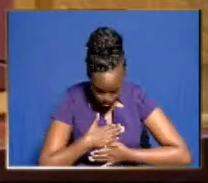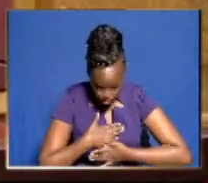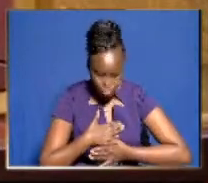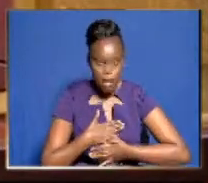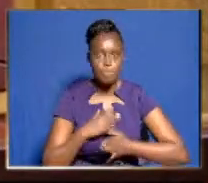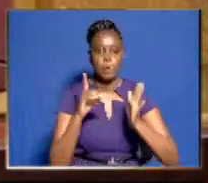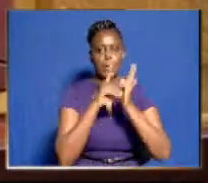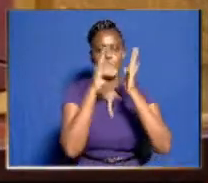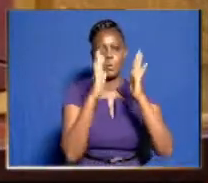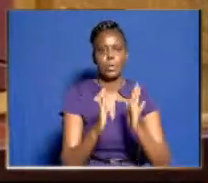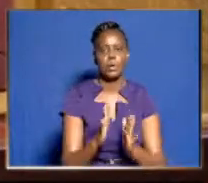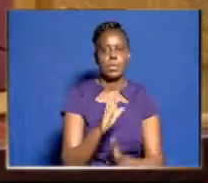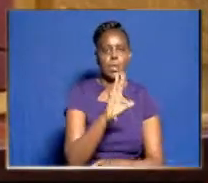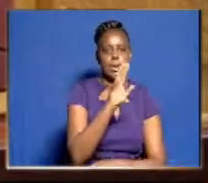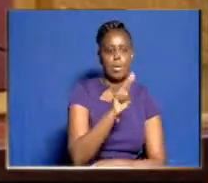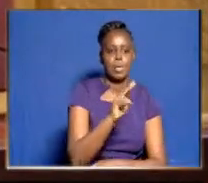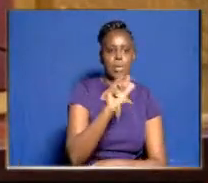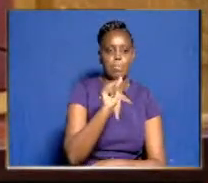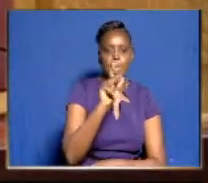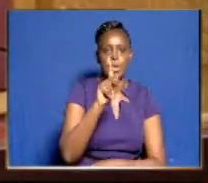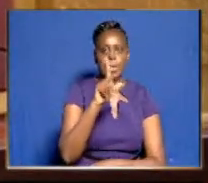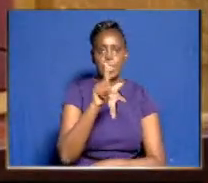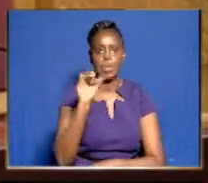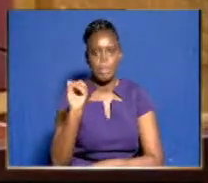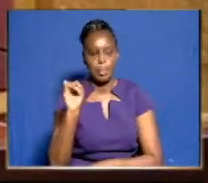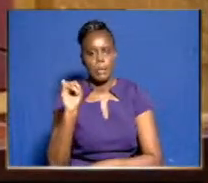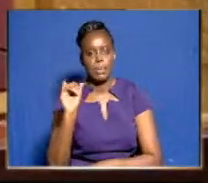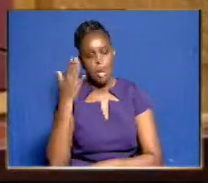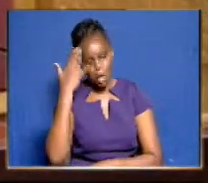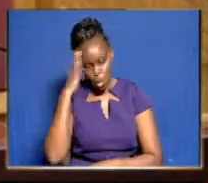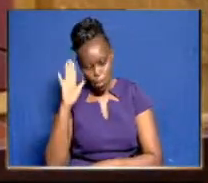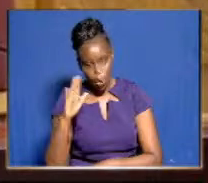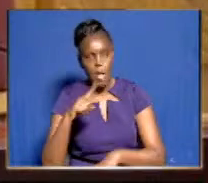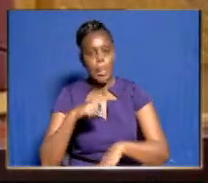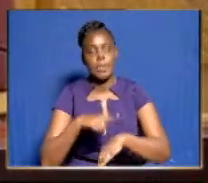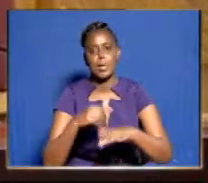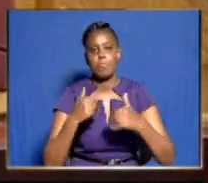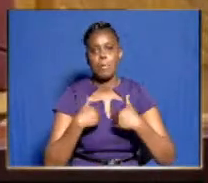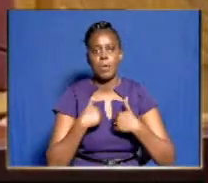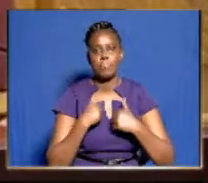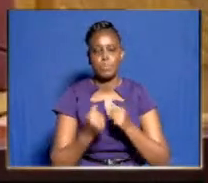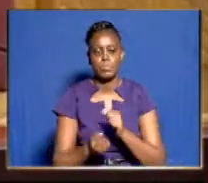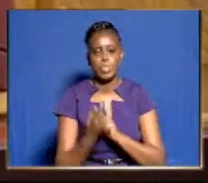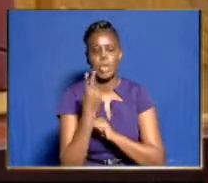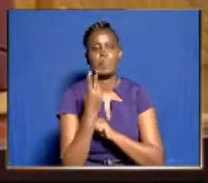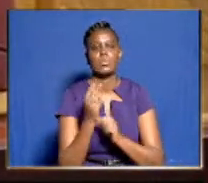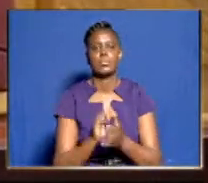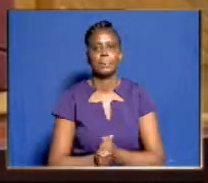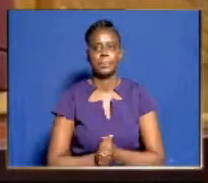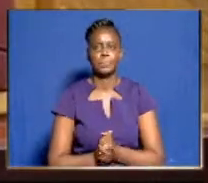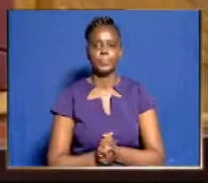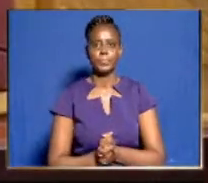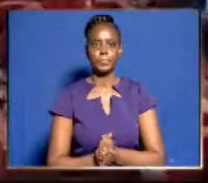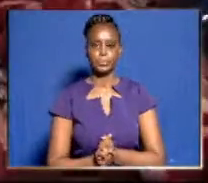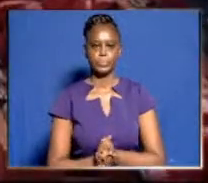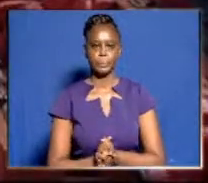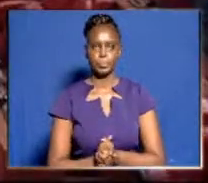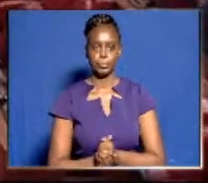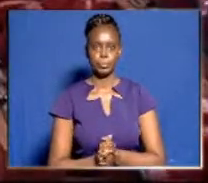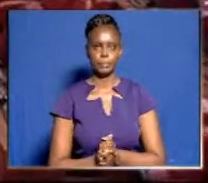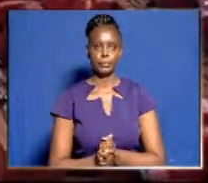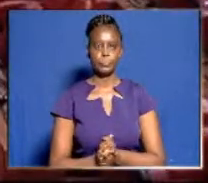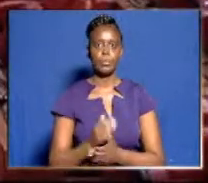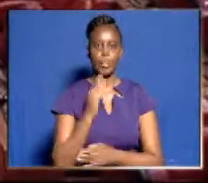you are aware about the timelines that you have for seconding, so proceed. Yeah, thank you, Honorable